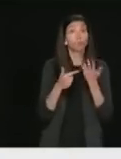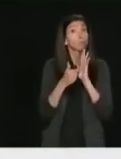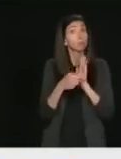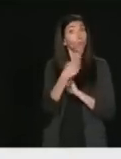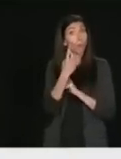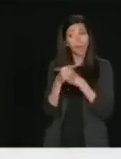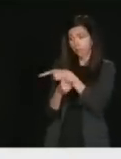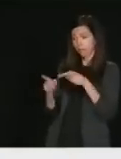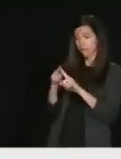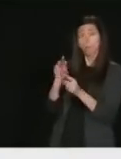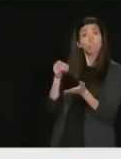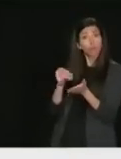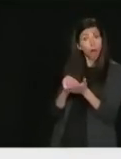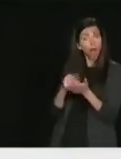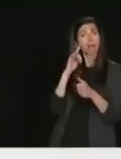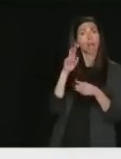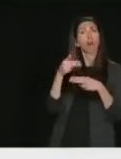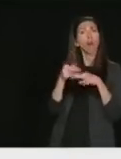the medical staff.